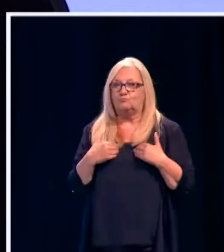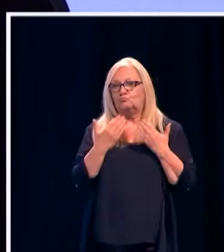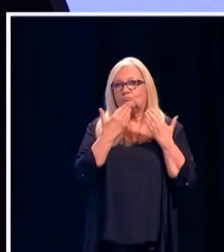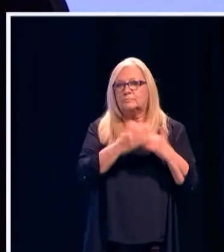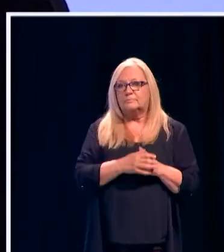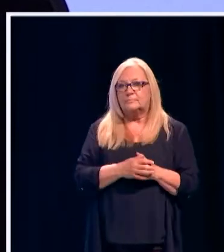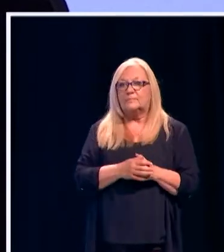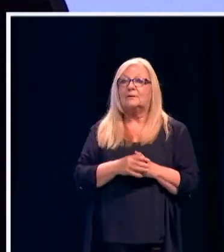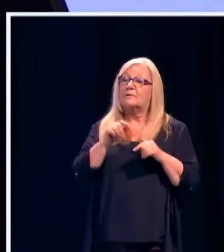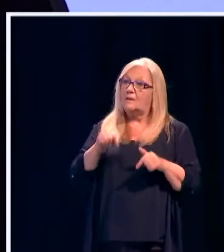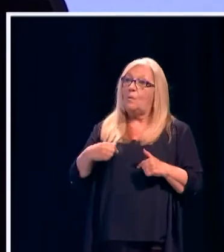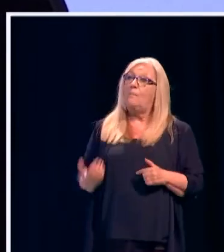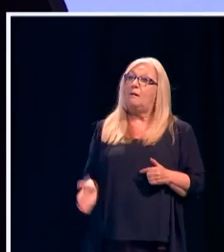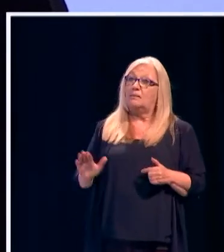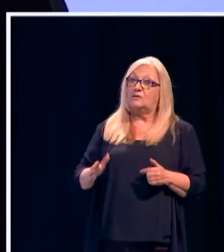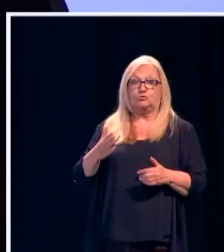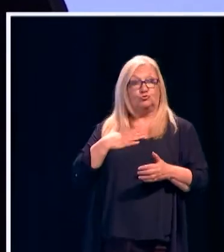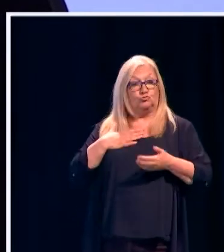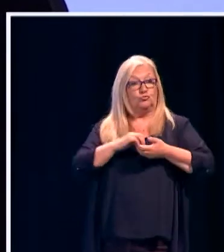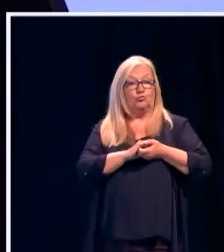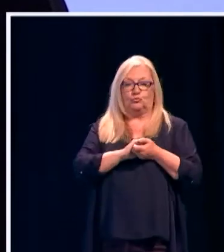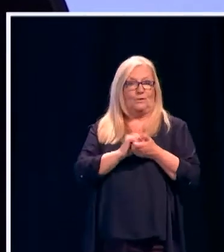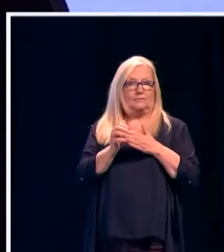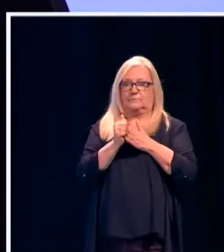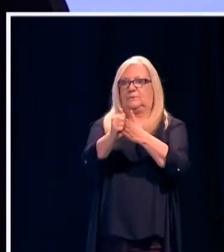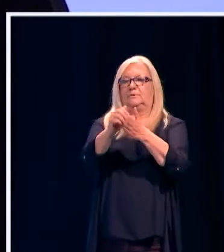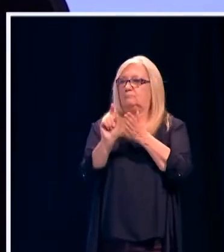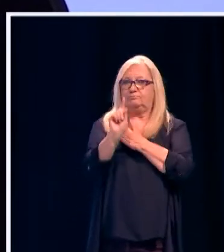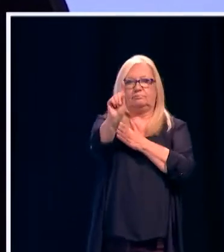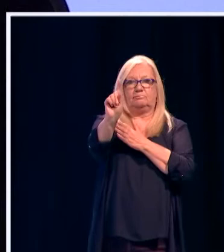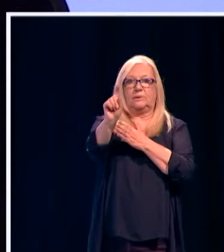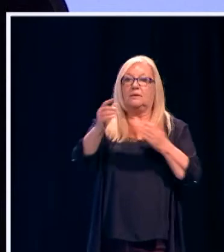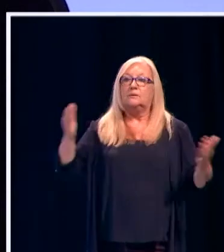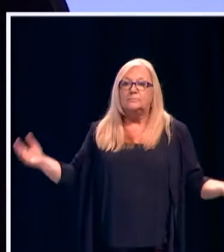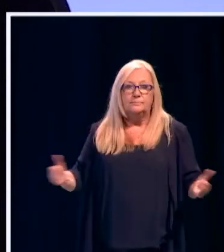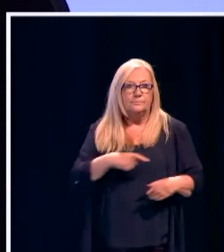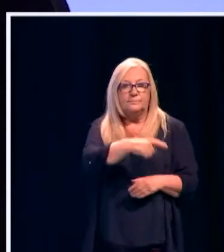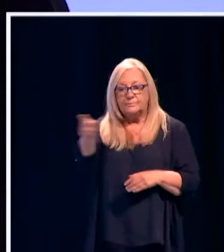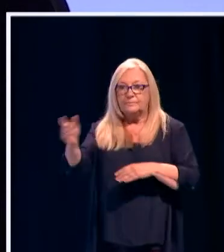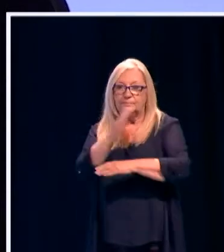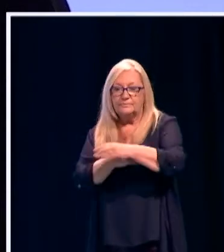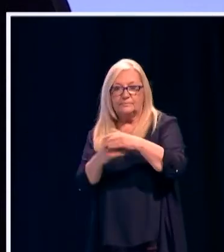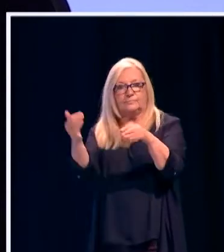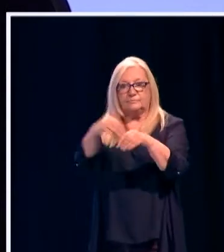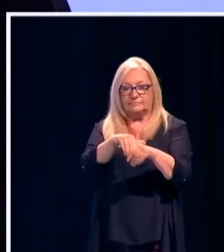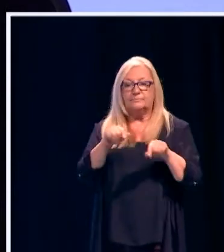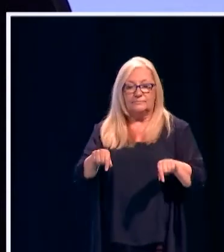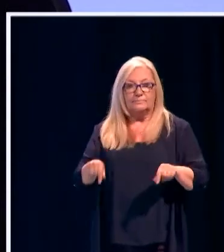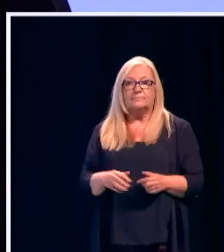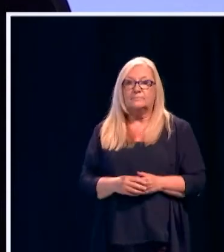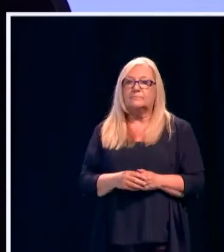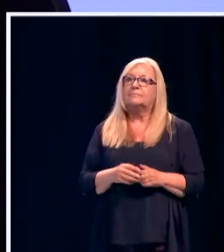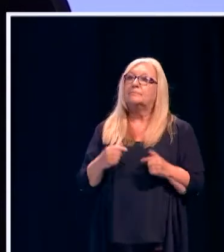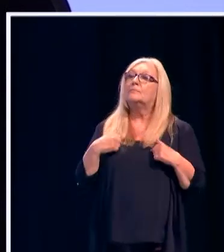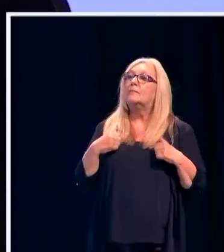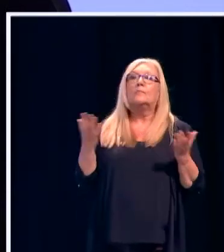is a leading DPO in Bangladesh in promoting rights of persons with disabilities. We